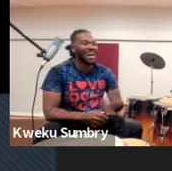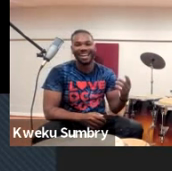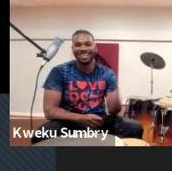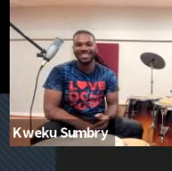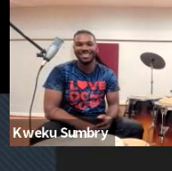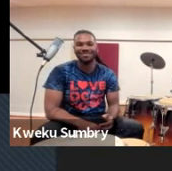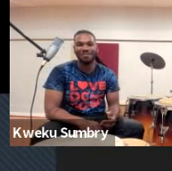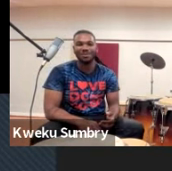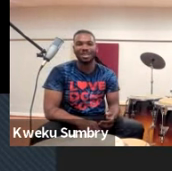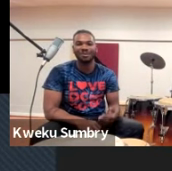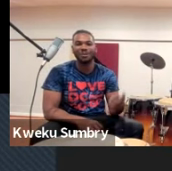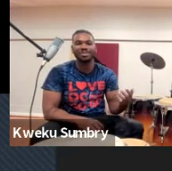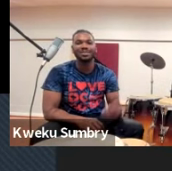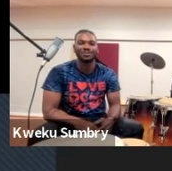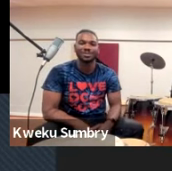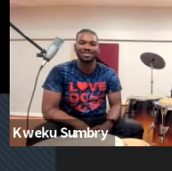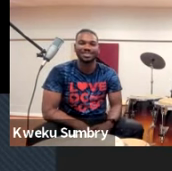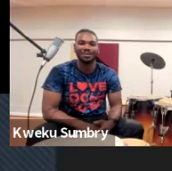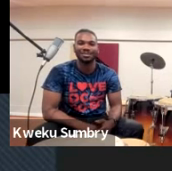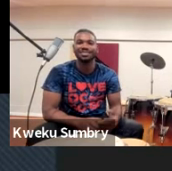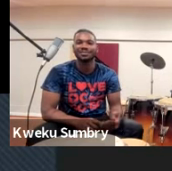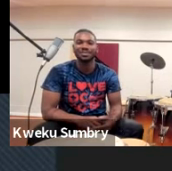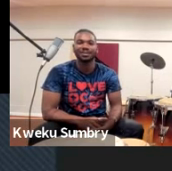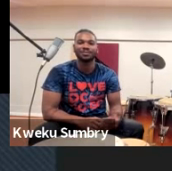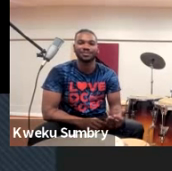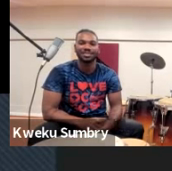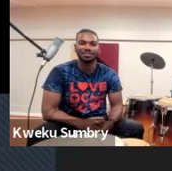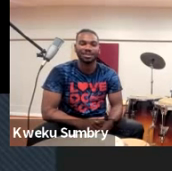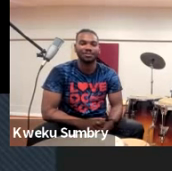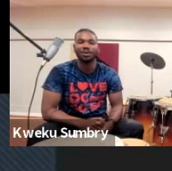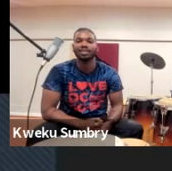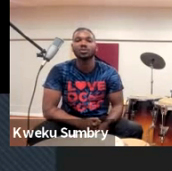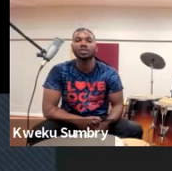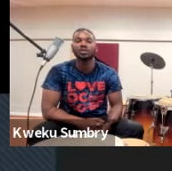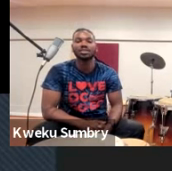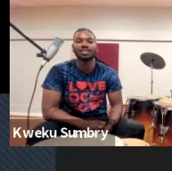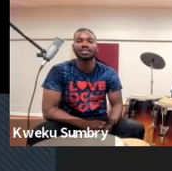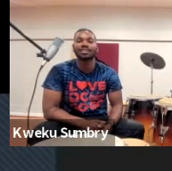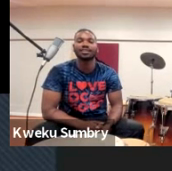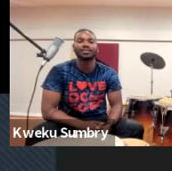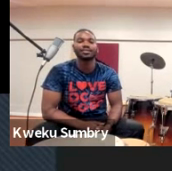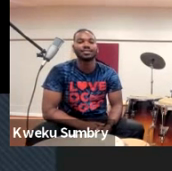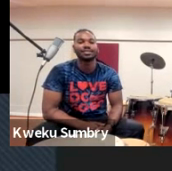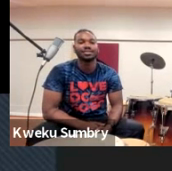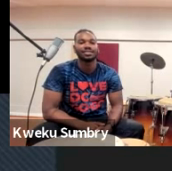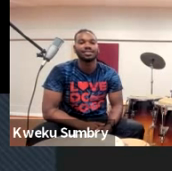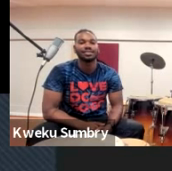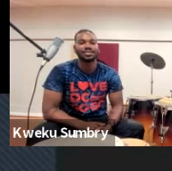y'all. Yeah, this is my bro. Like, we always learn from each other. He always teaching me something, teaching him something. Okay, so we can go on to the next slide now.